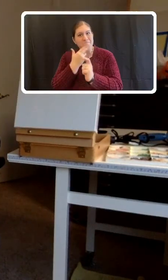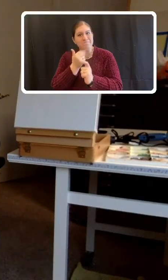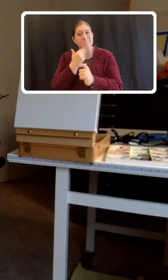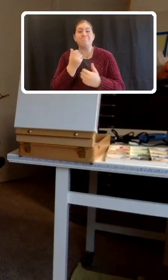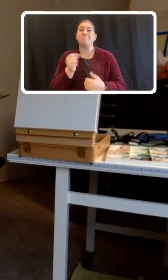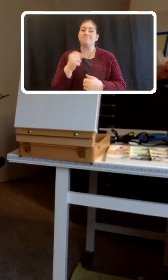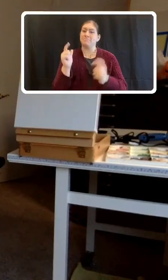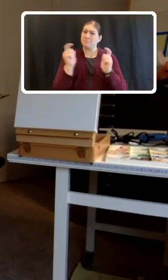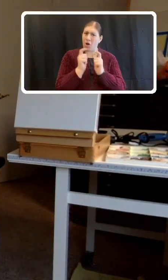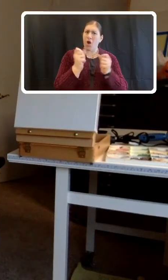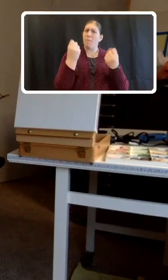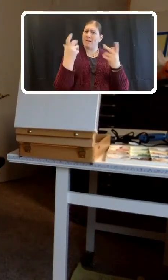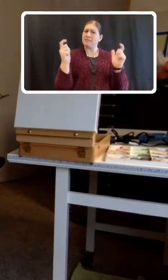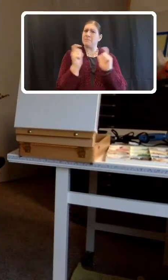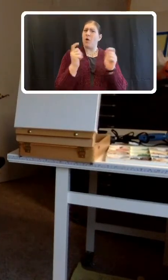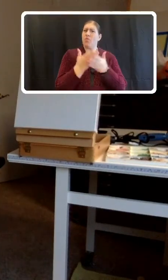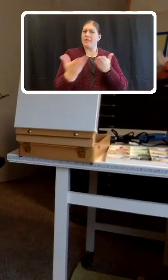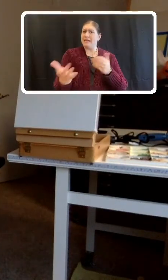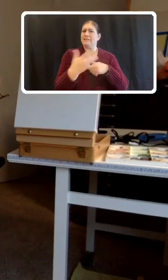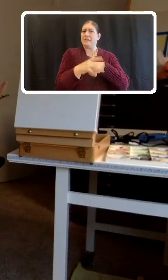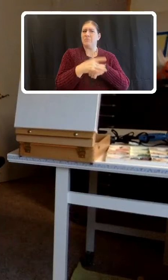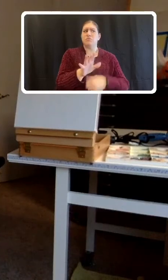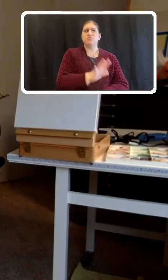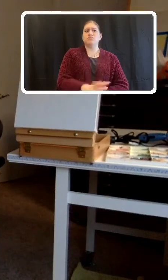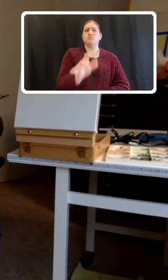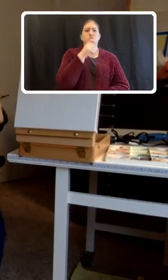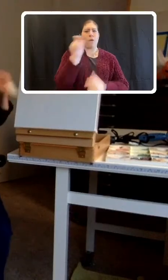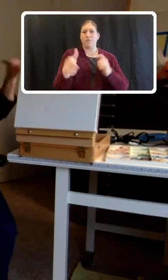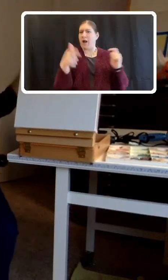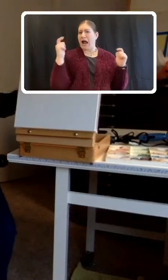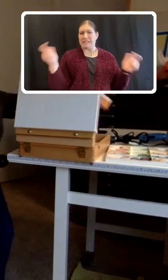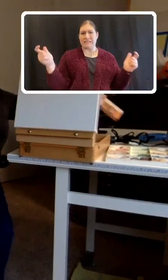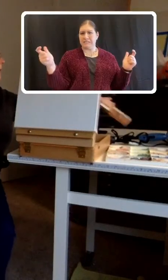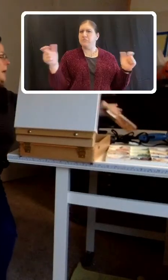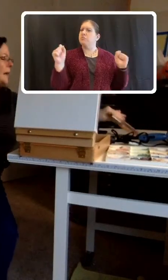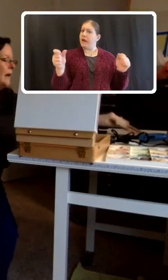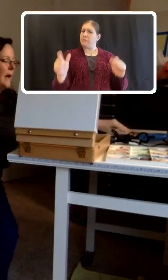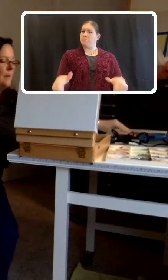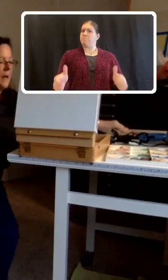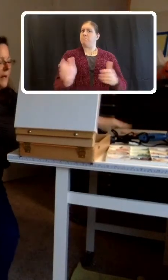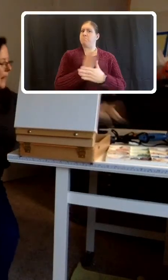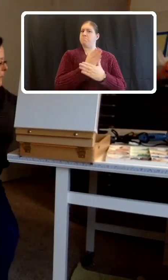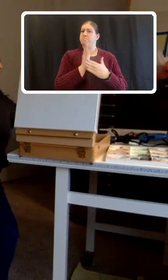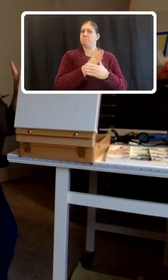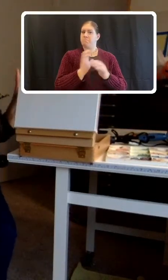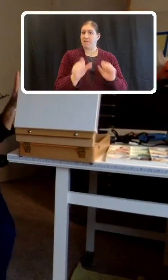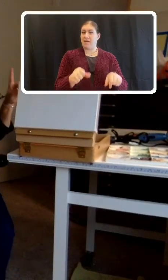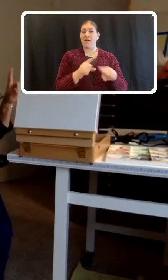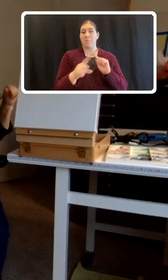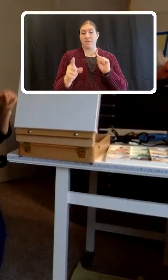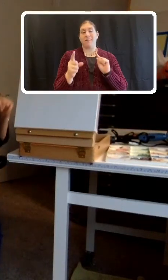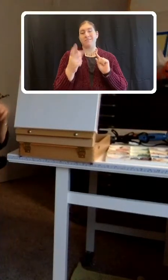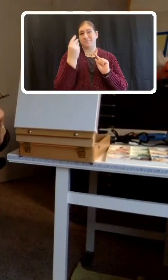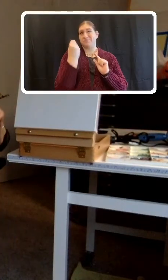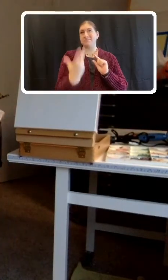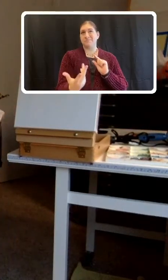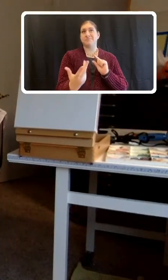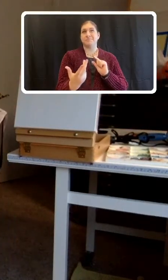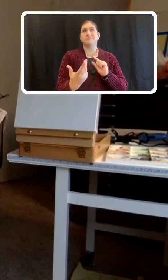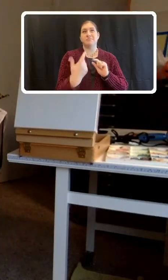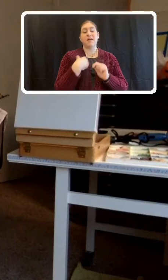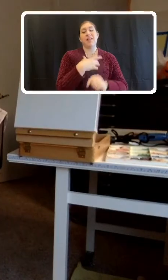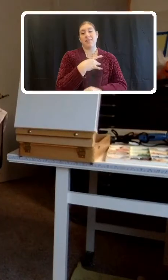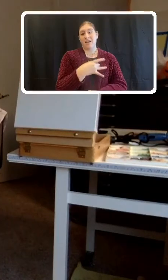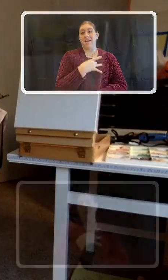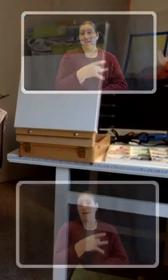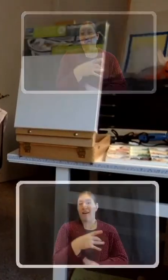small. Yeah. There's plenty of small things out there. It doesn't have to always be big, but I will say, I do like